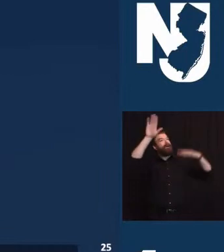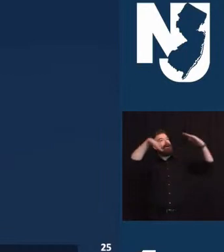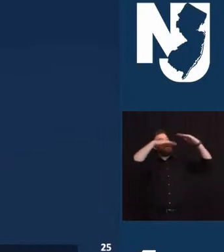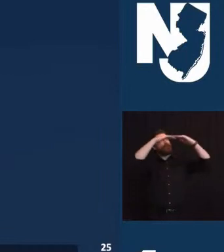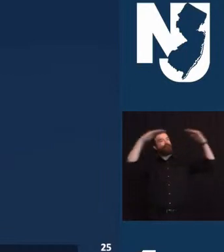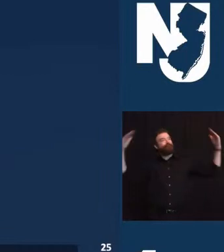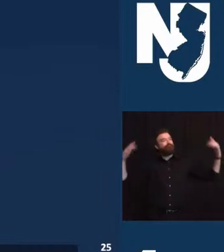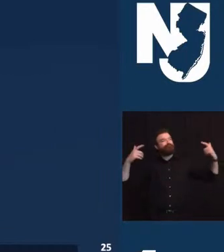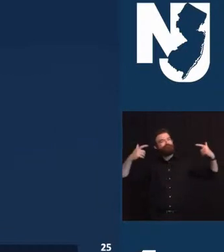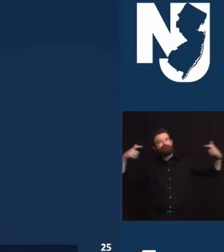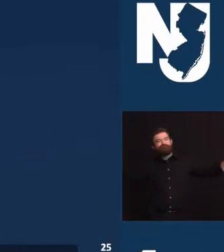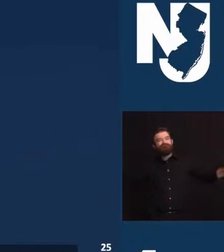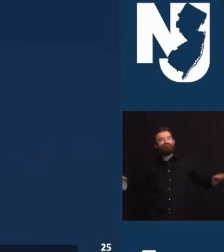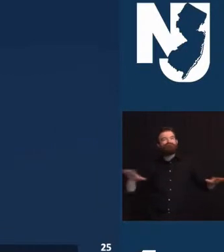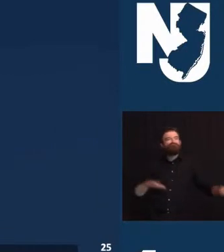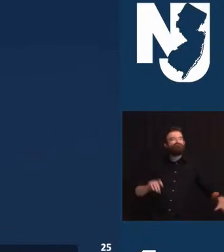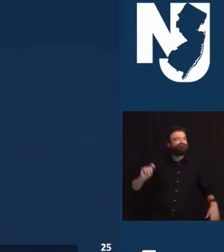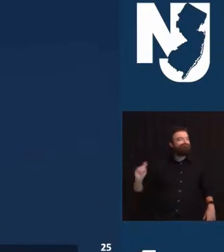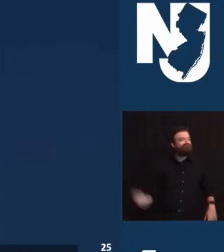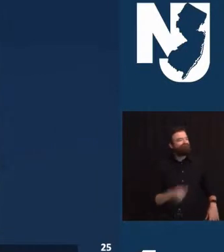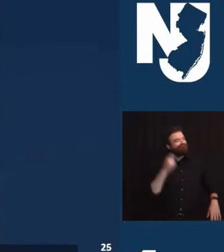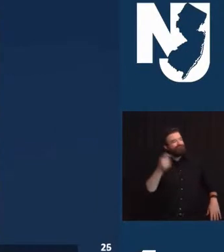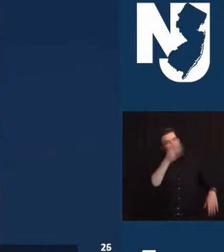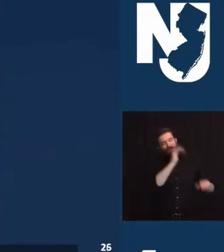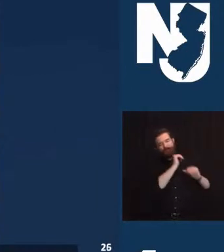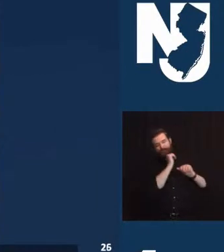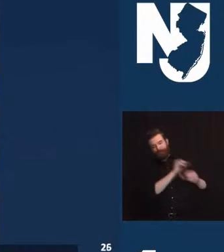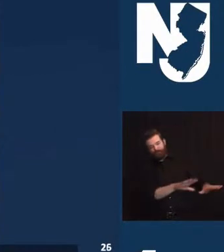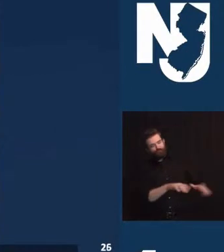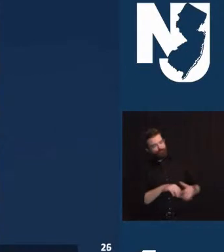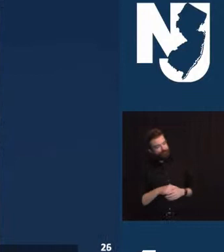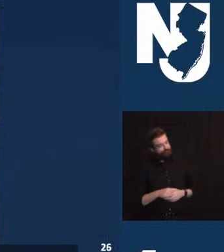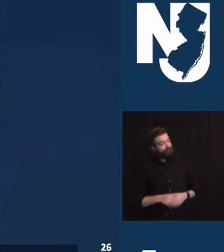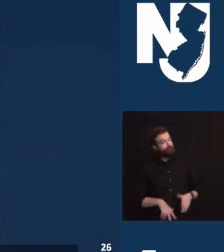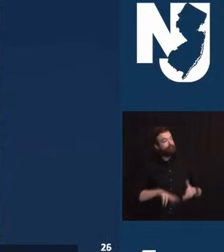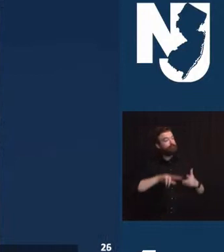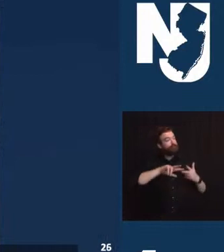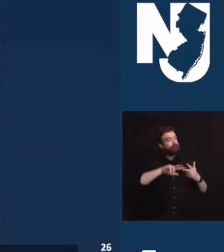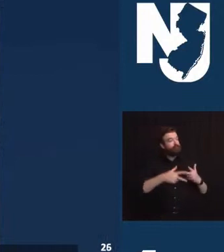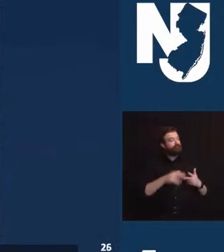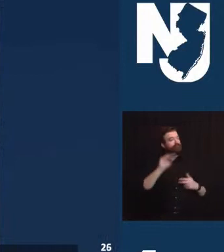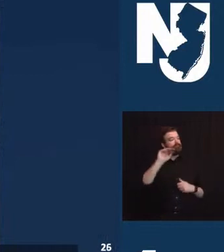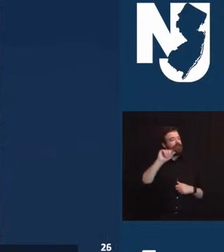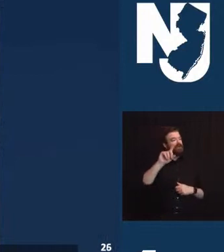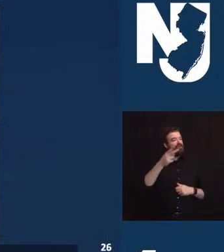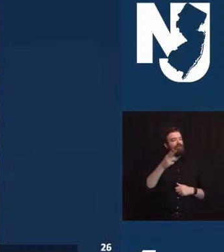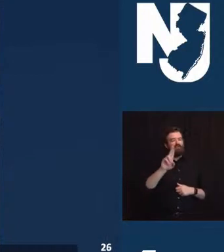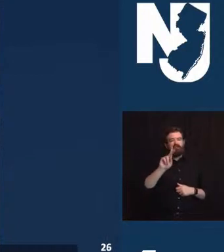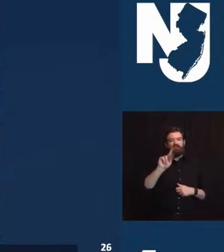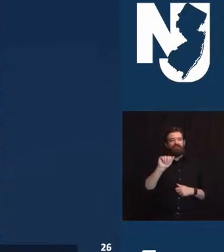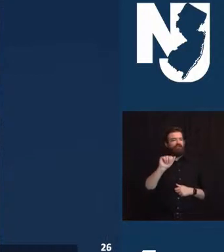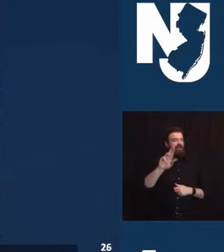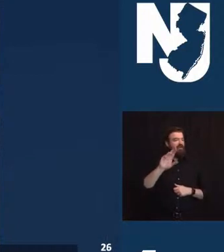him. And finally today, we remember Madhukar Choksi,